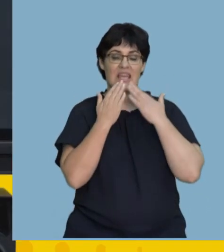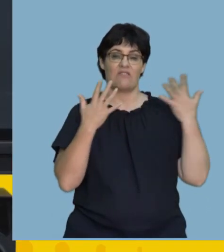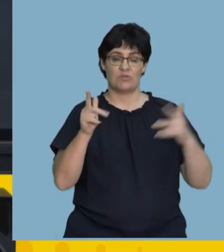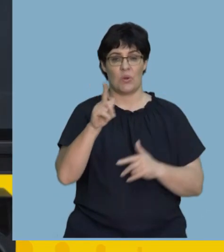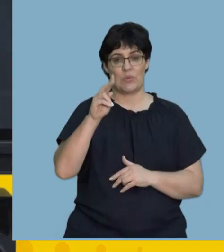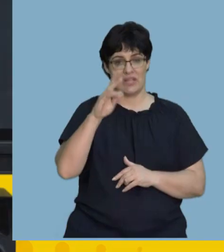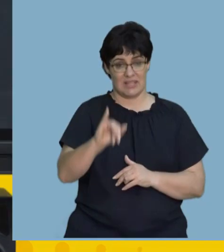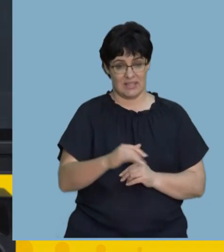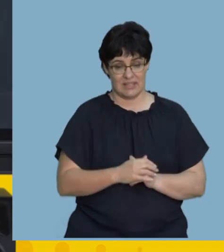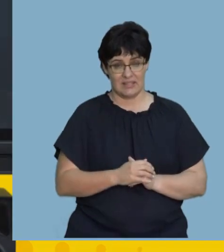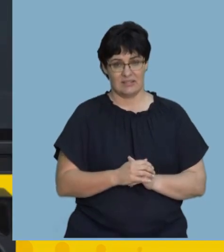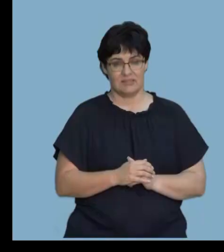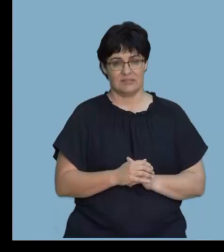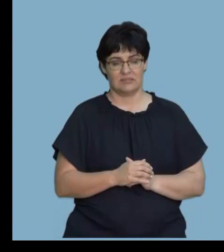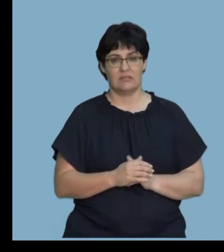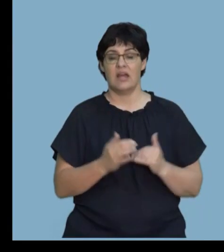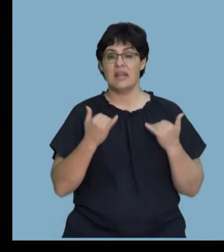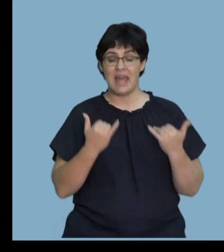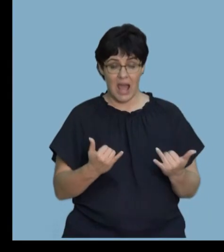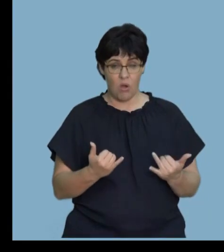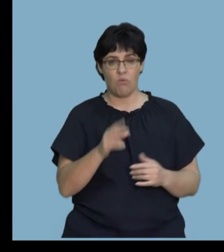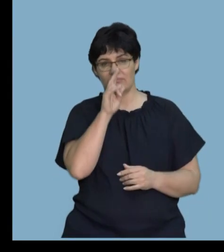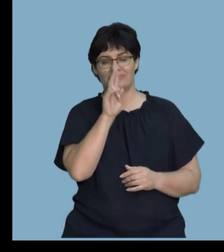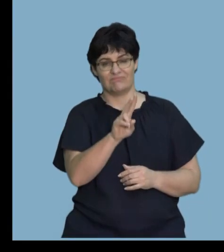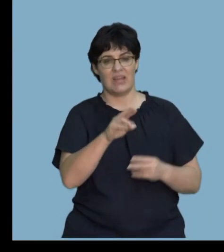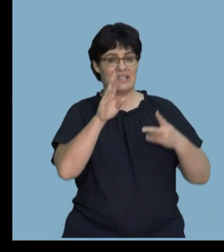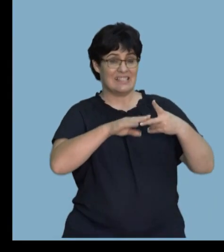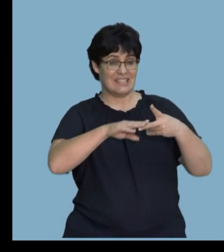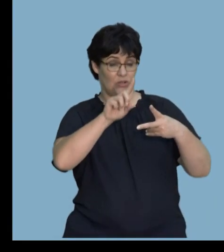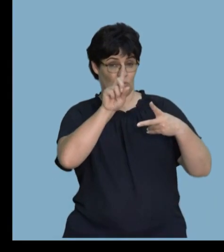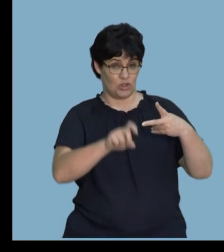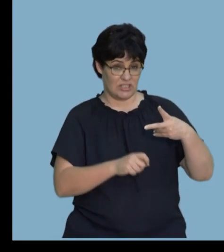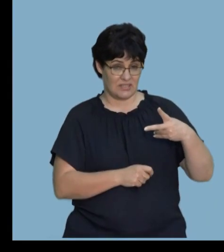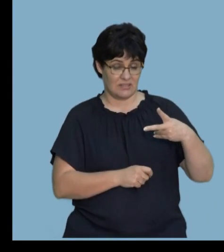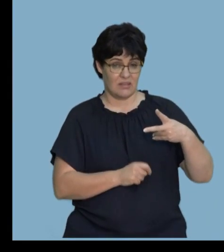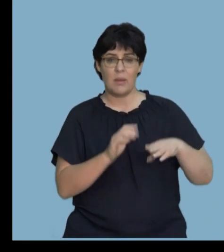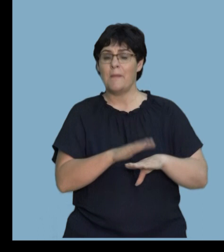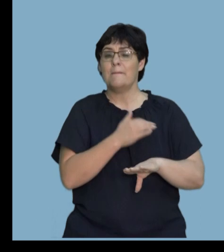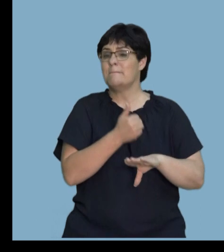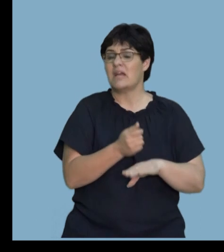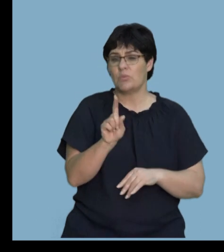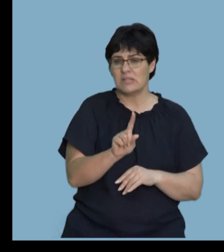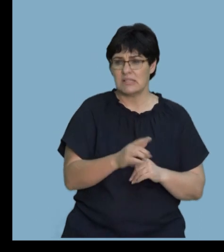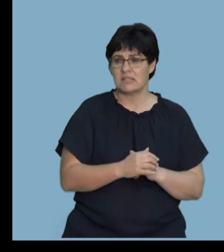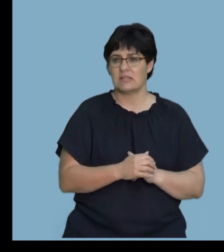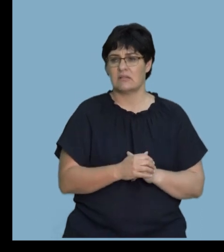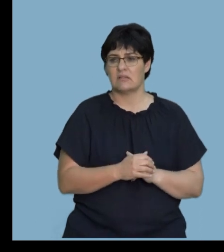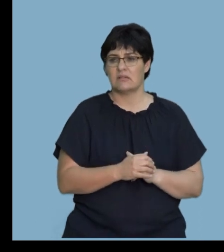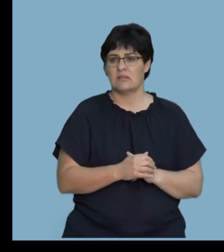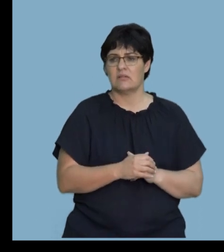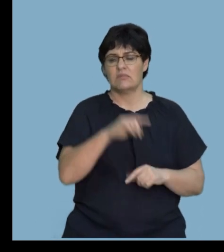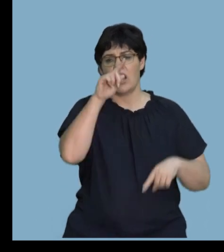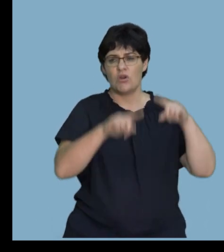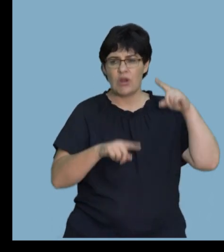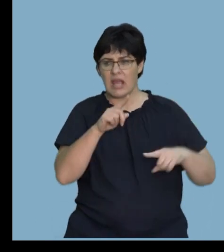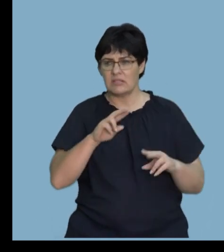Luni. Learners, now we're going to look at the second question, which is based on, rates of reaction,